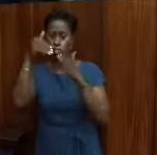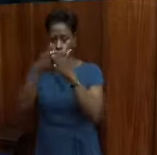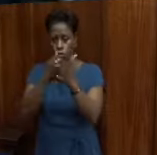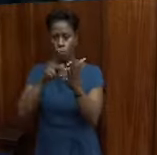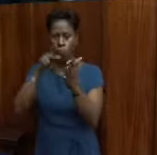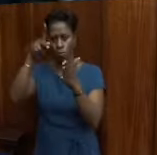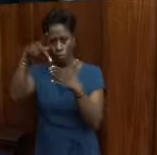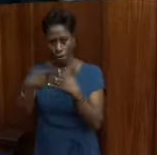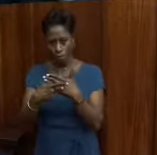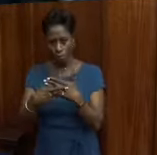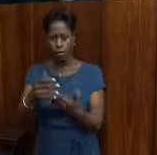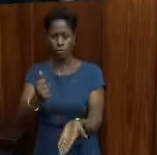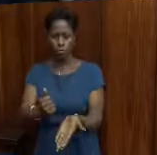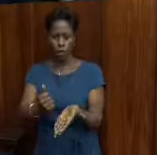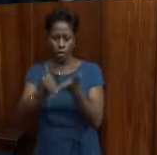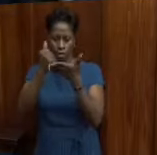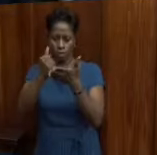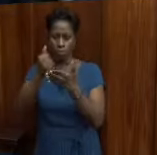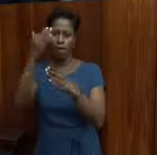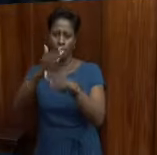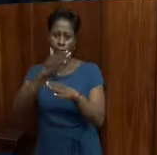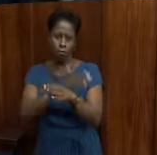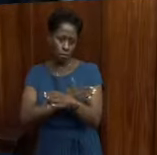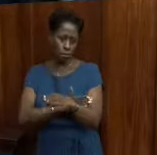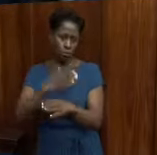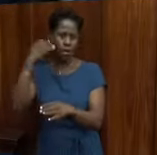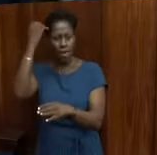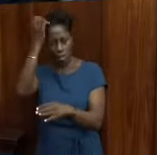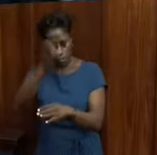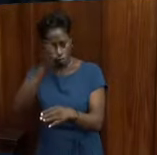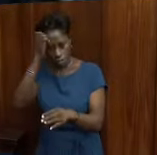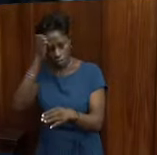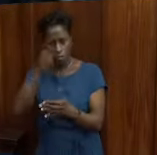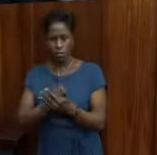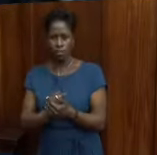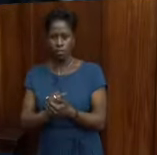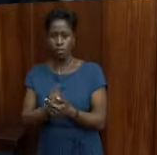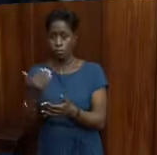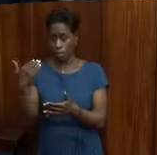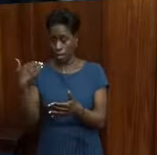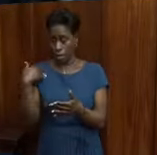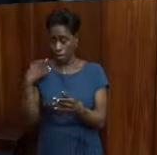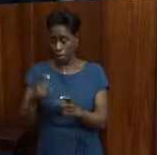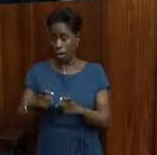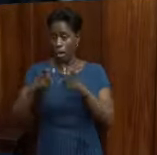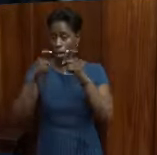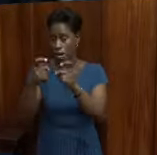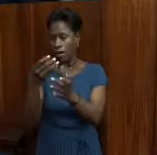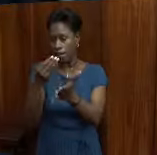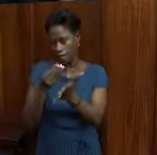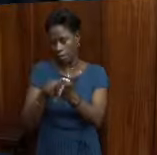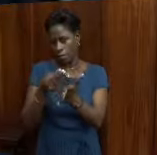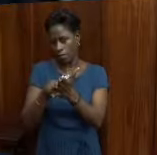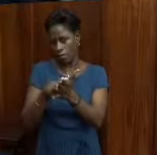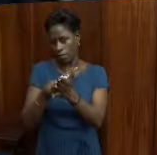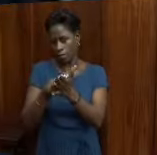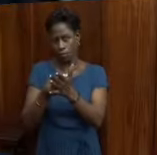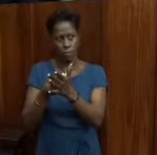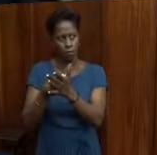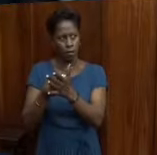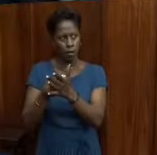primary education. The program seeks to maximize a grant from the Global Partnership for Education to the tune